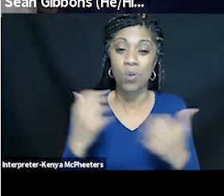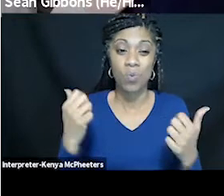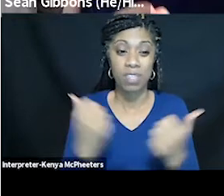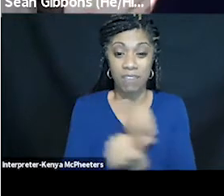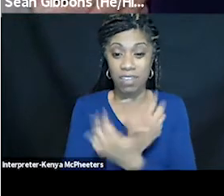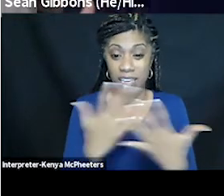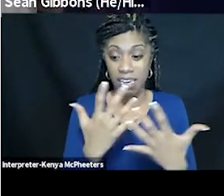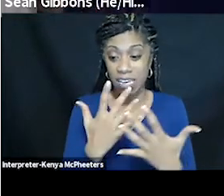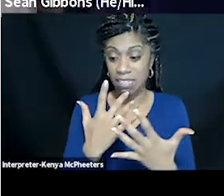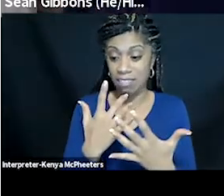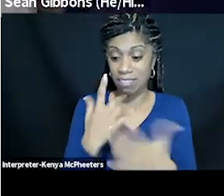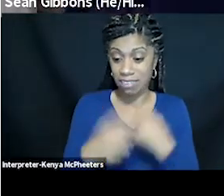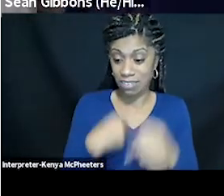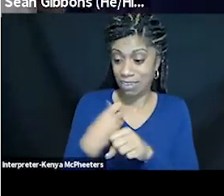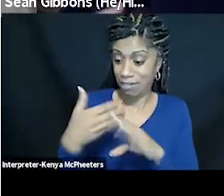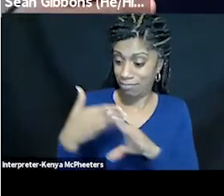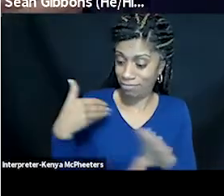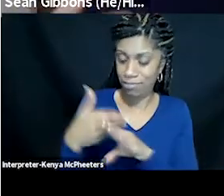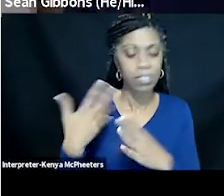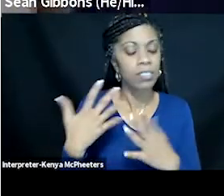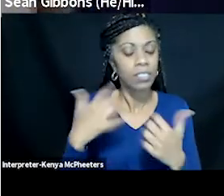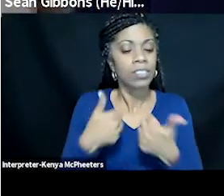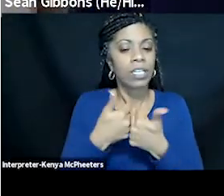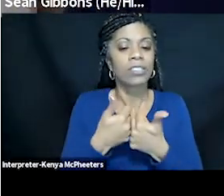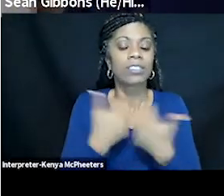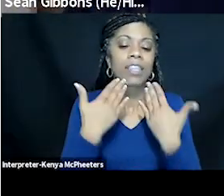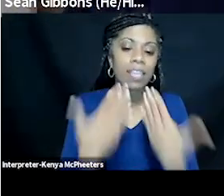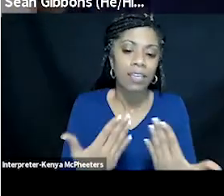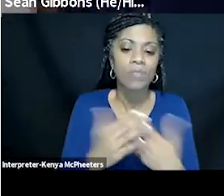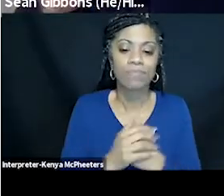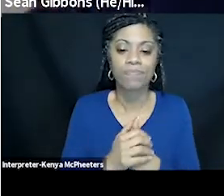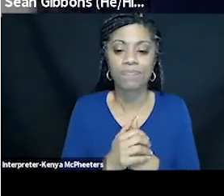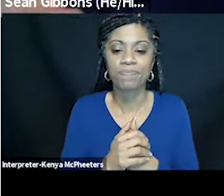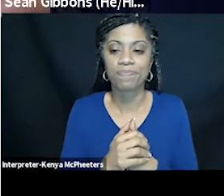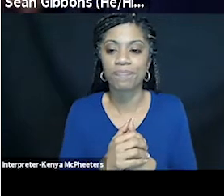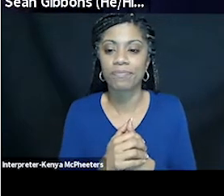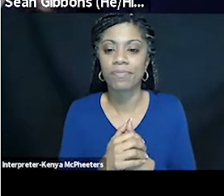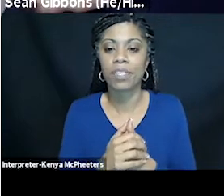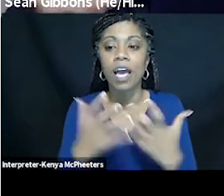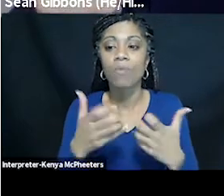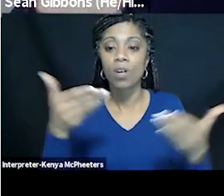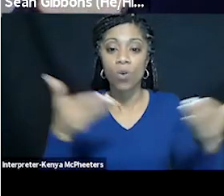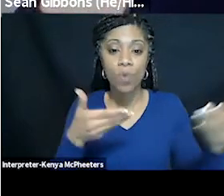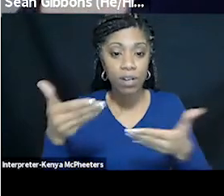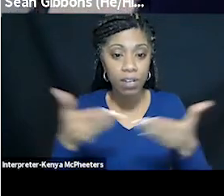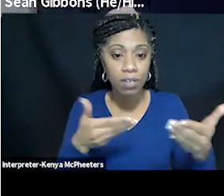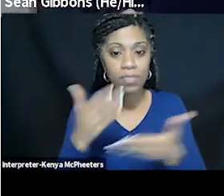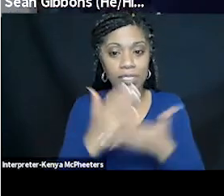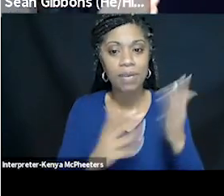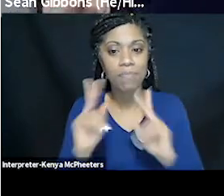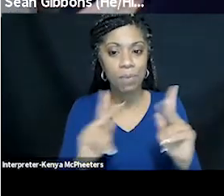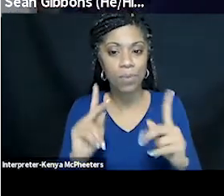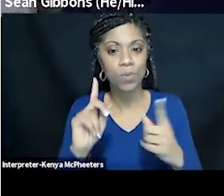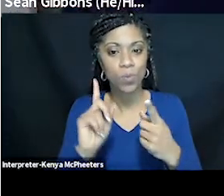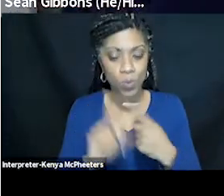challenges, they've continued to show up not only for us, but for all of you. And so really grateful to them. I want to welcome some folks. Mr. T, if you'll take us forward.